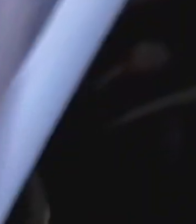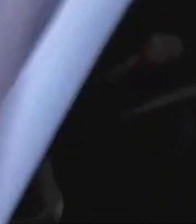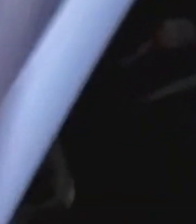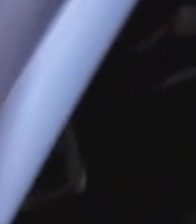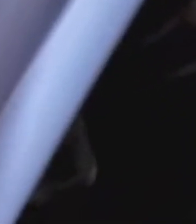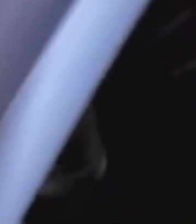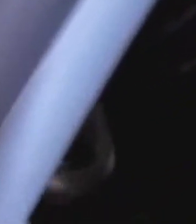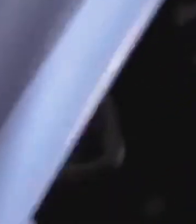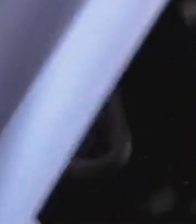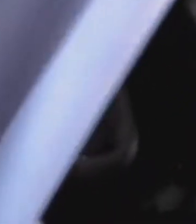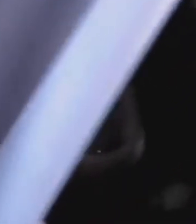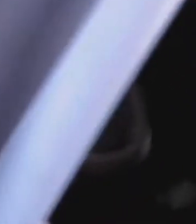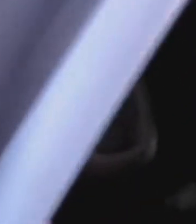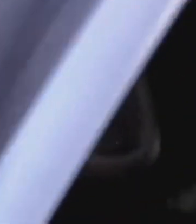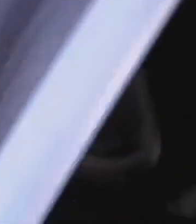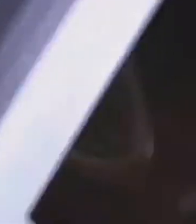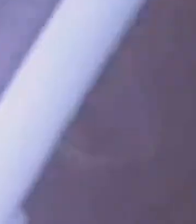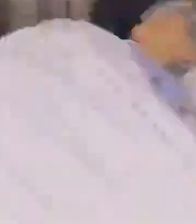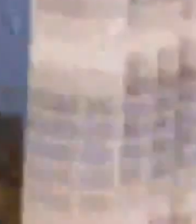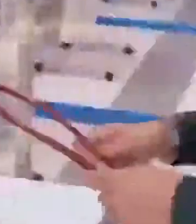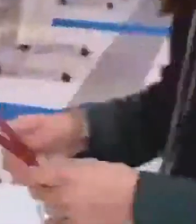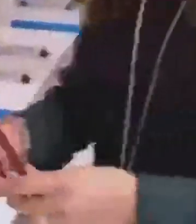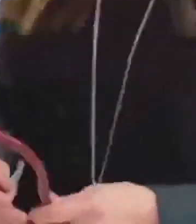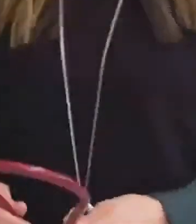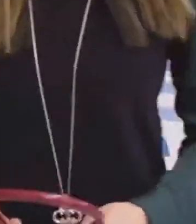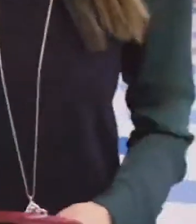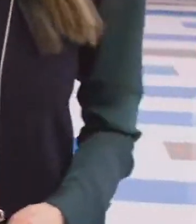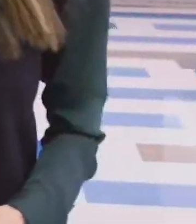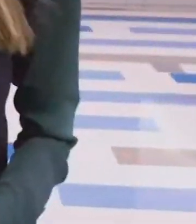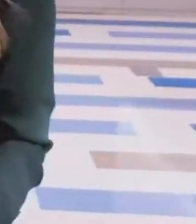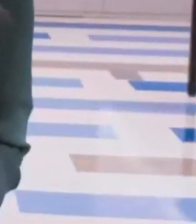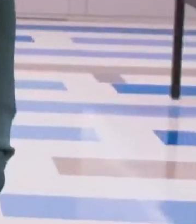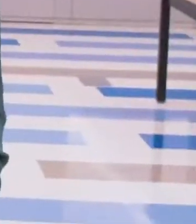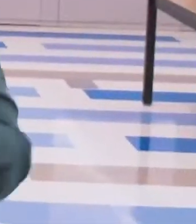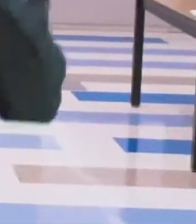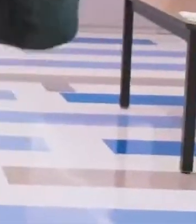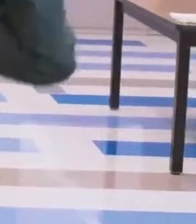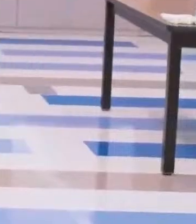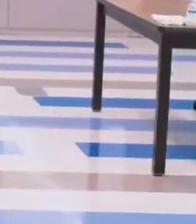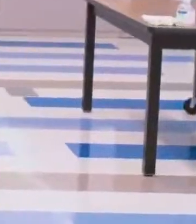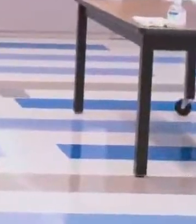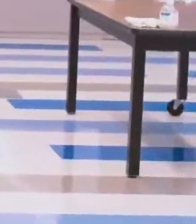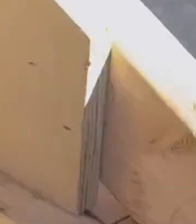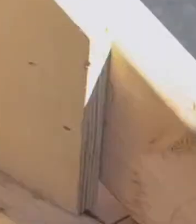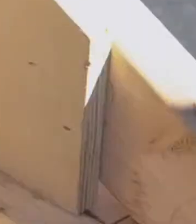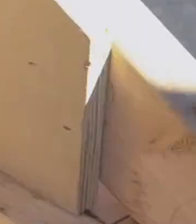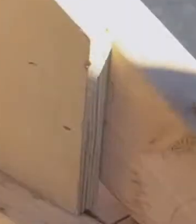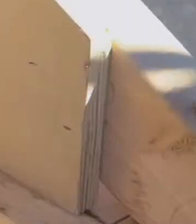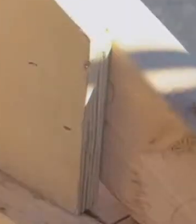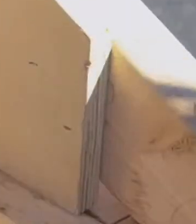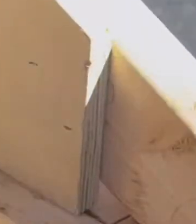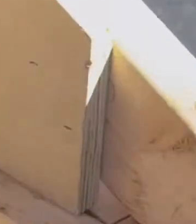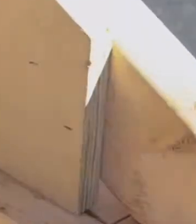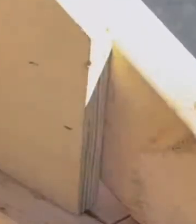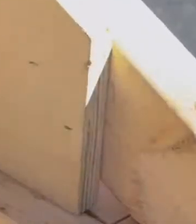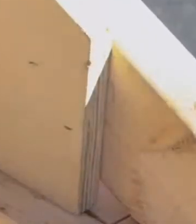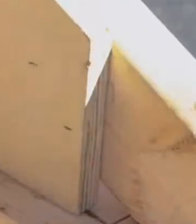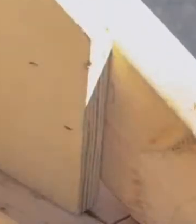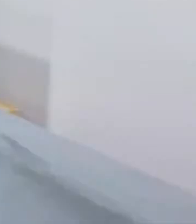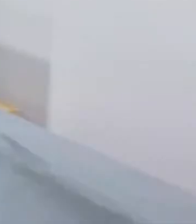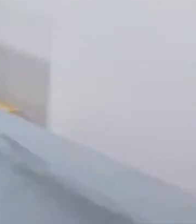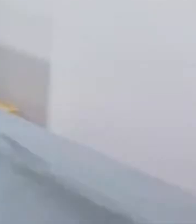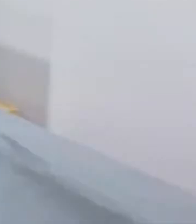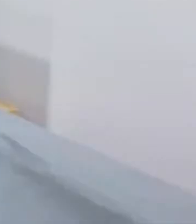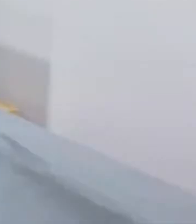to offer every student. Like prepping our future doctors, to giving students hands-on learning